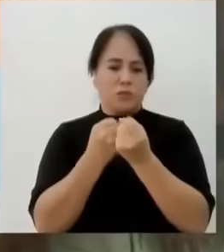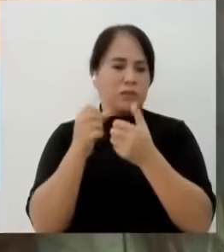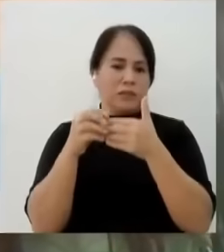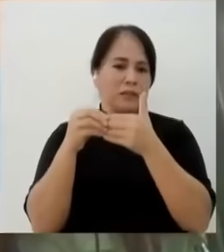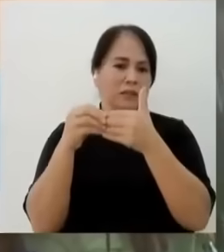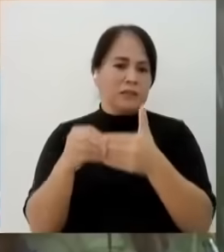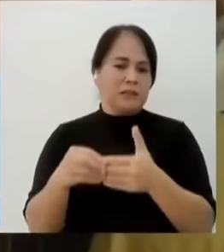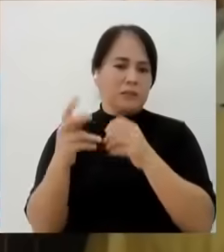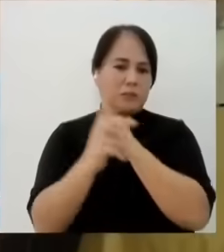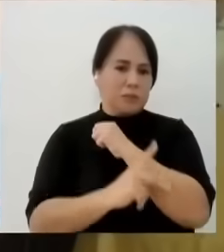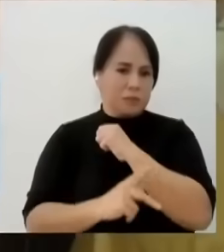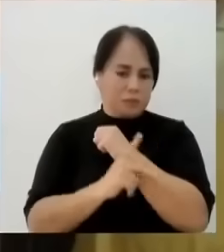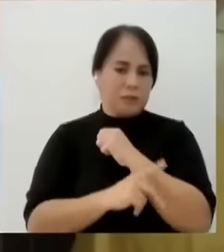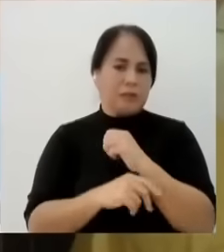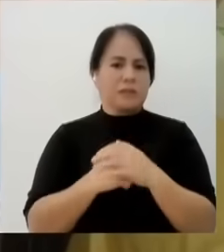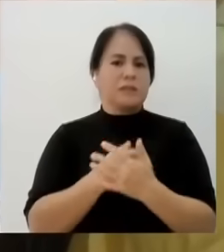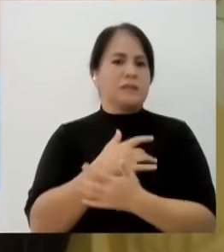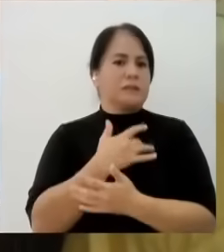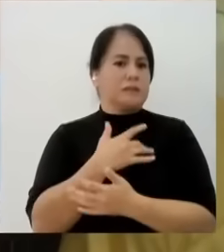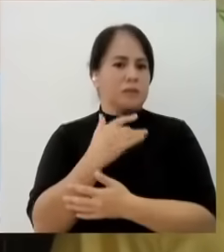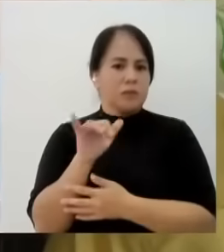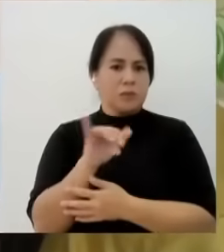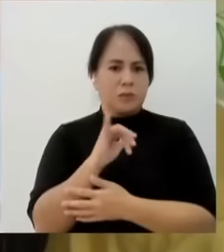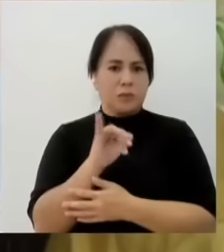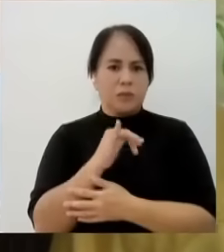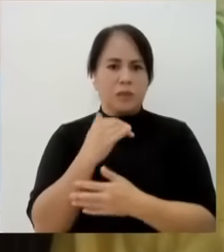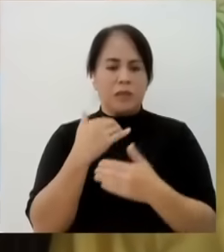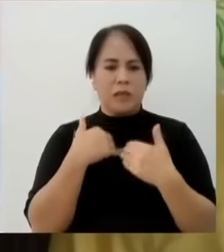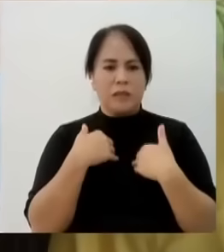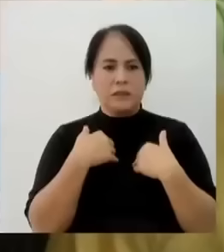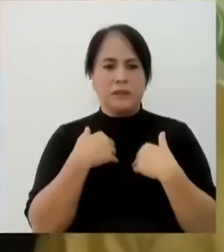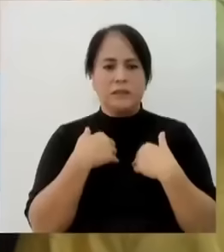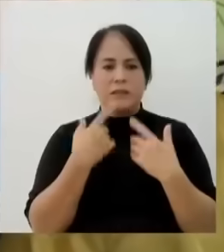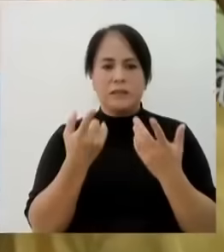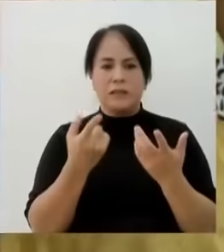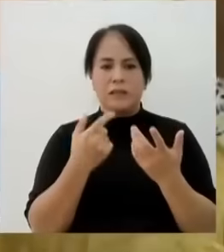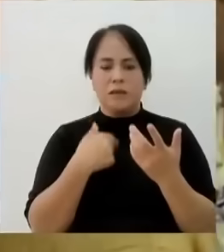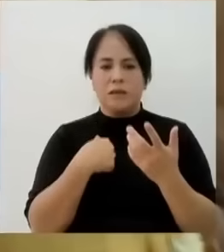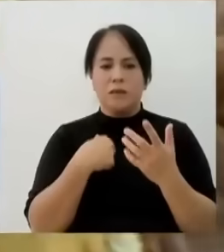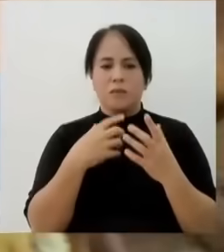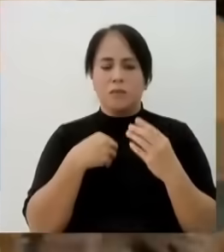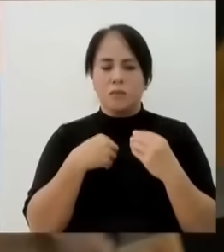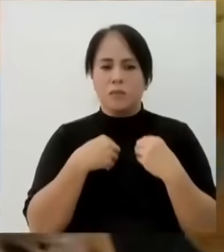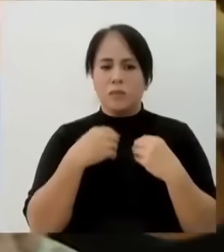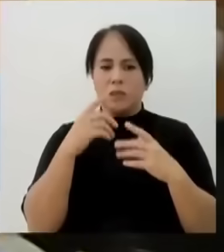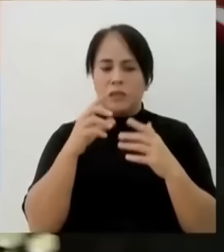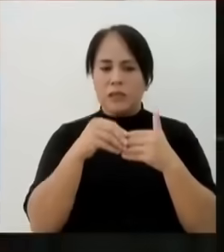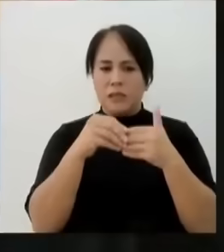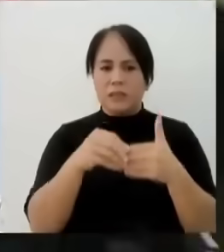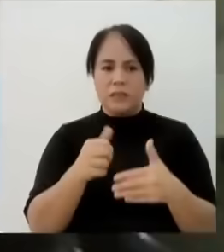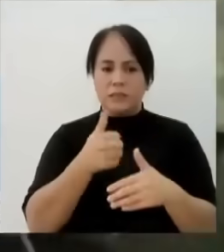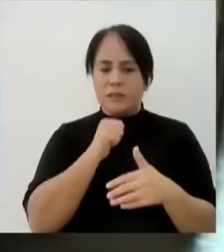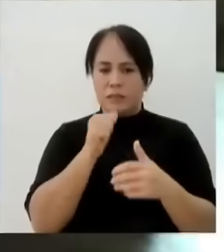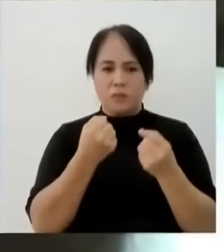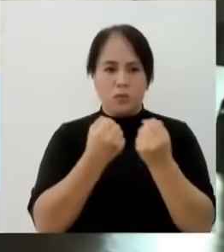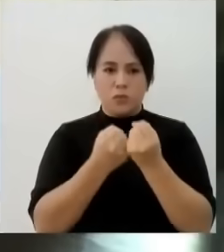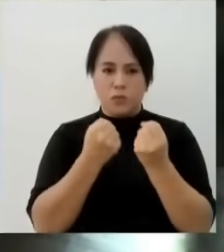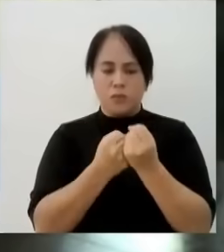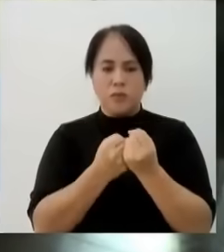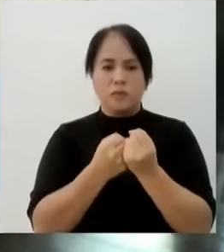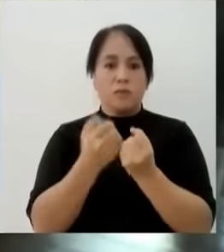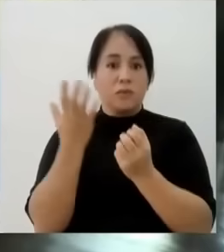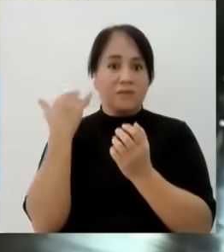province, and they feel that they are at the receiving end now of those leaders that they did not support during the elections.